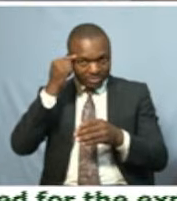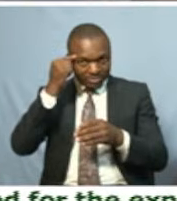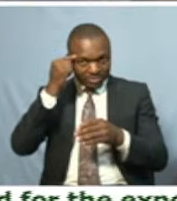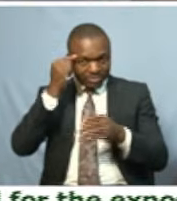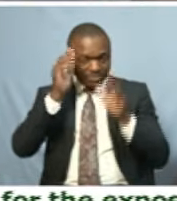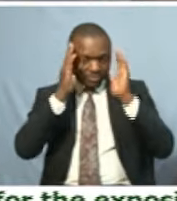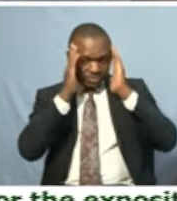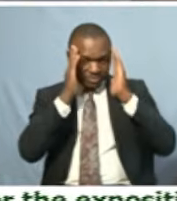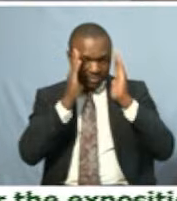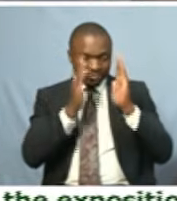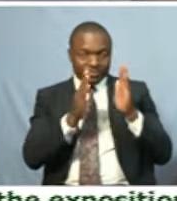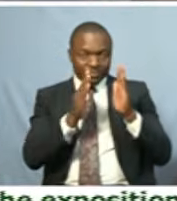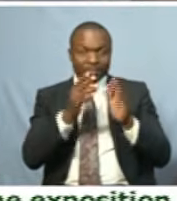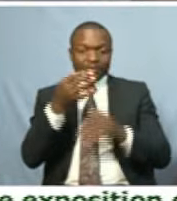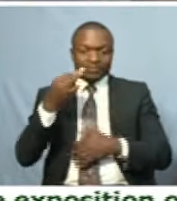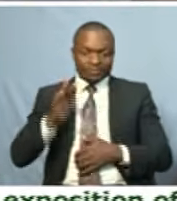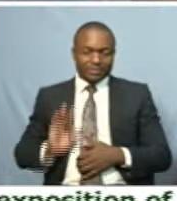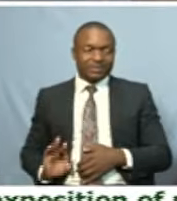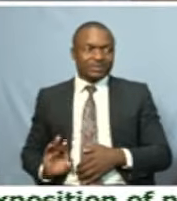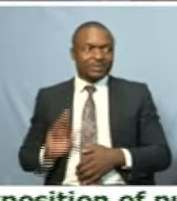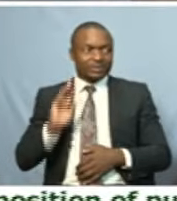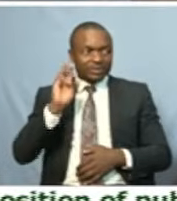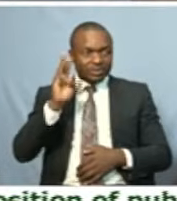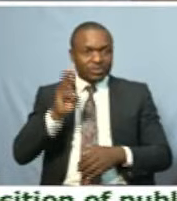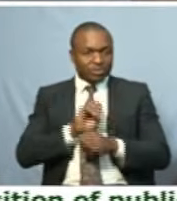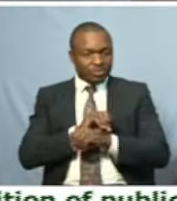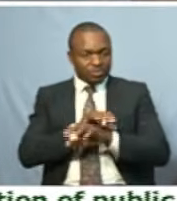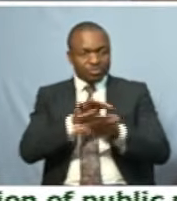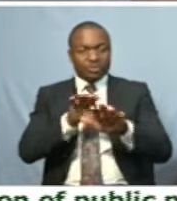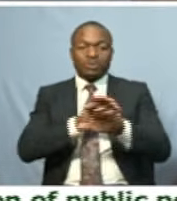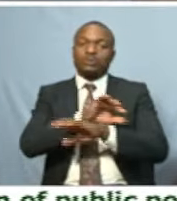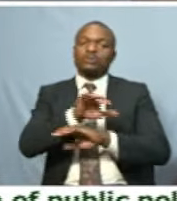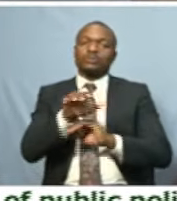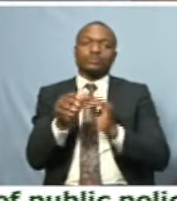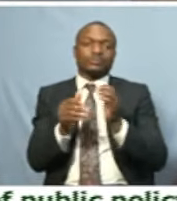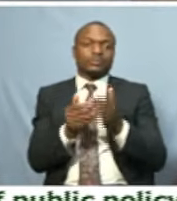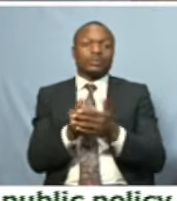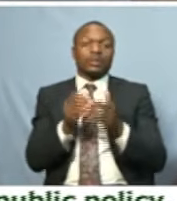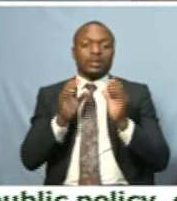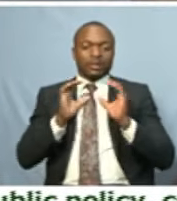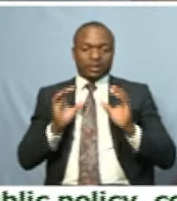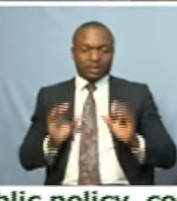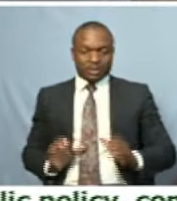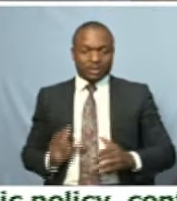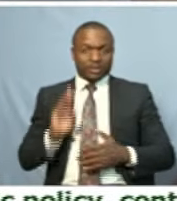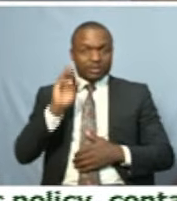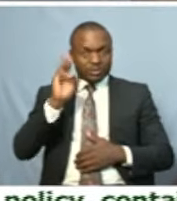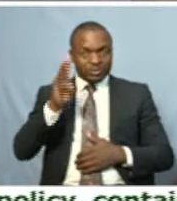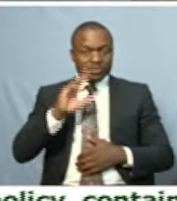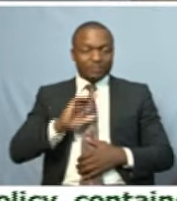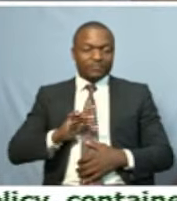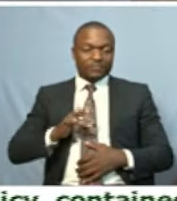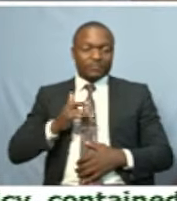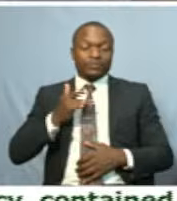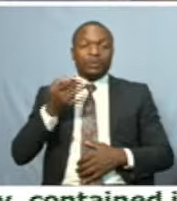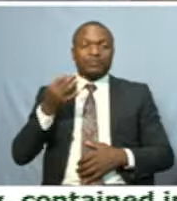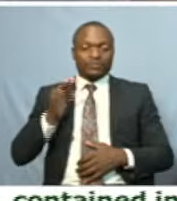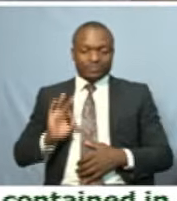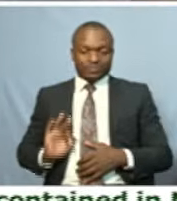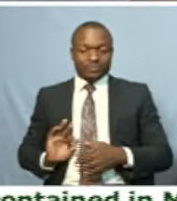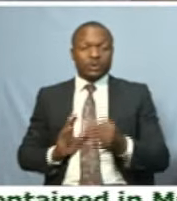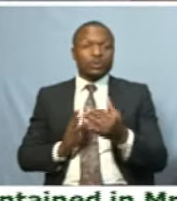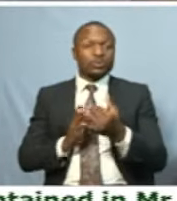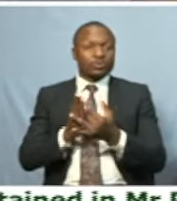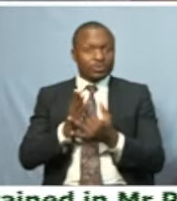to say that benefits will trickle down to all. The citizens will increasingly feel the benefits through